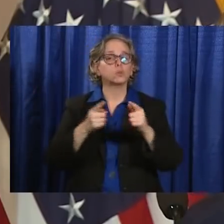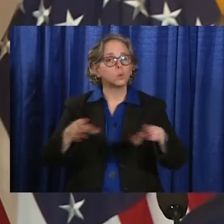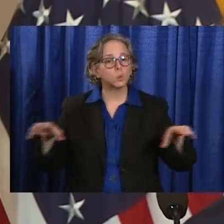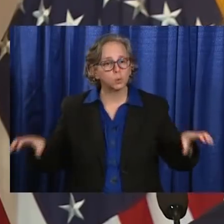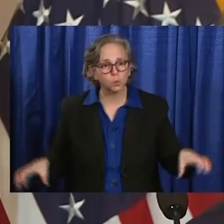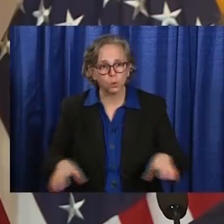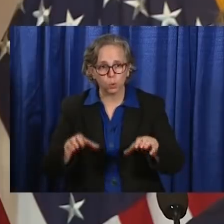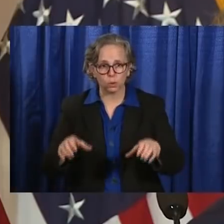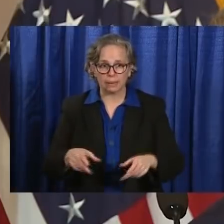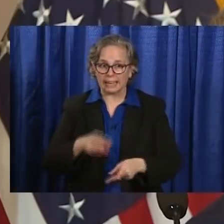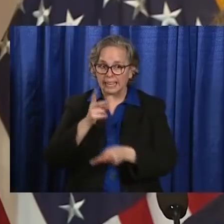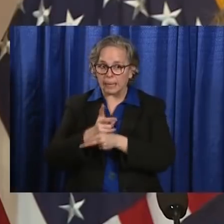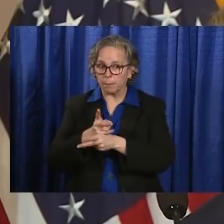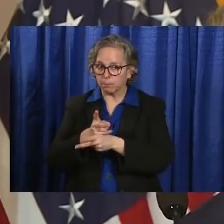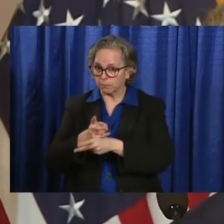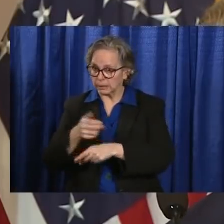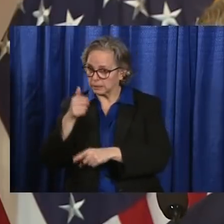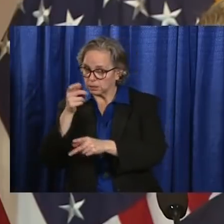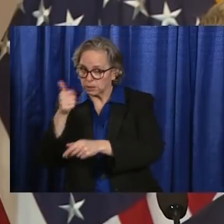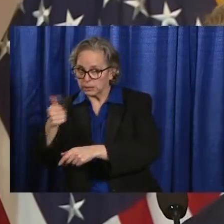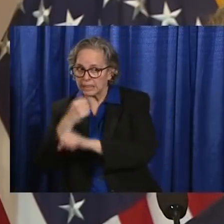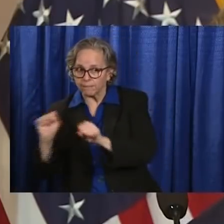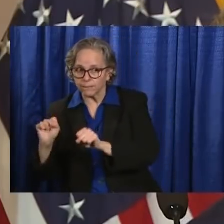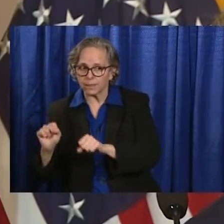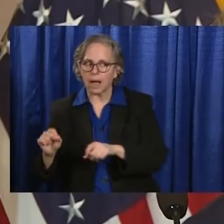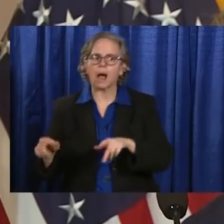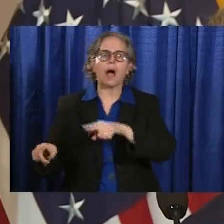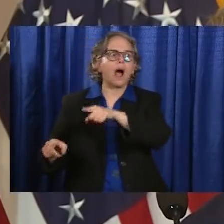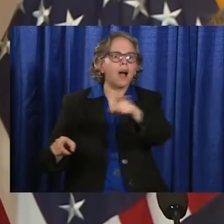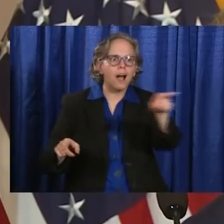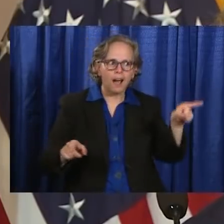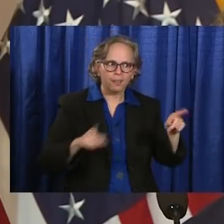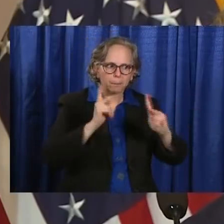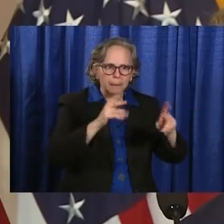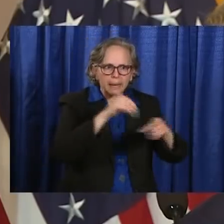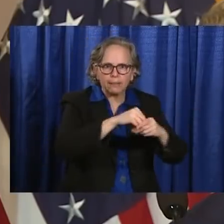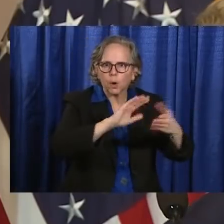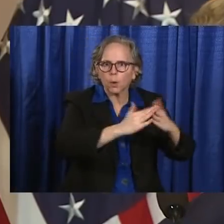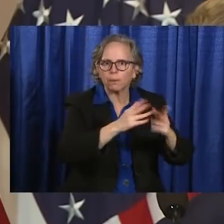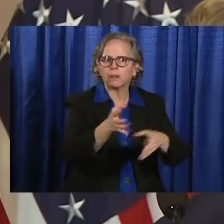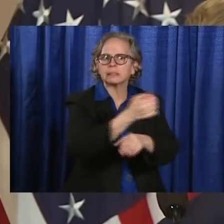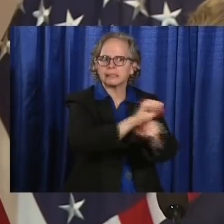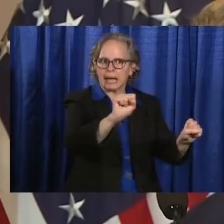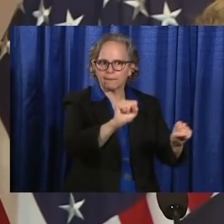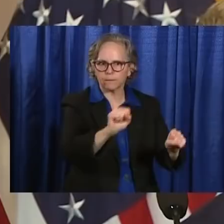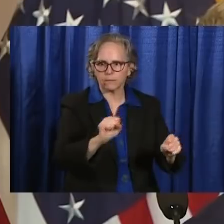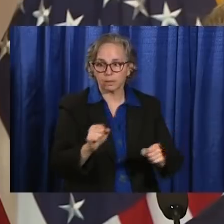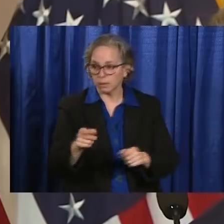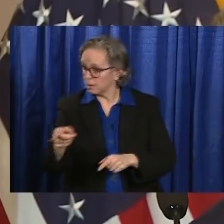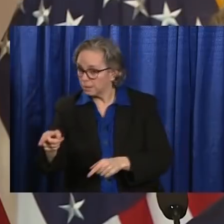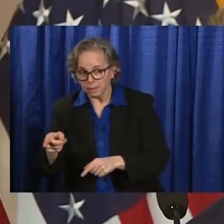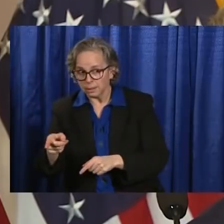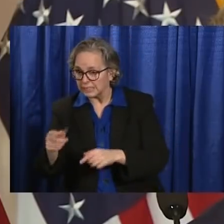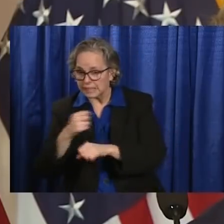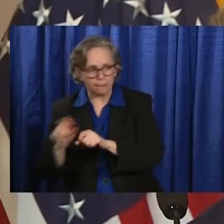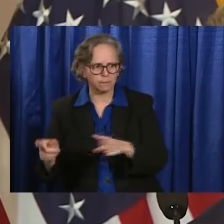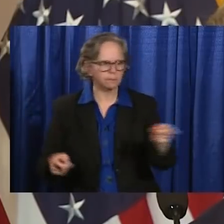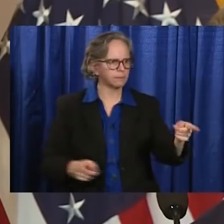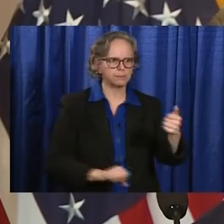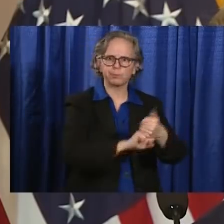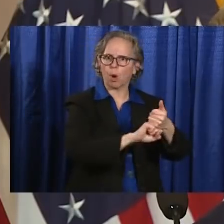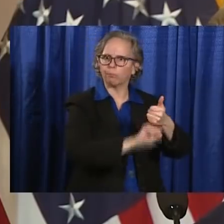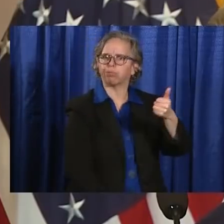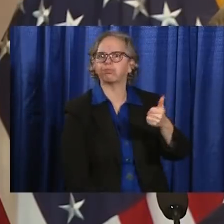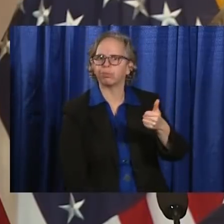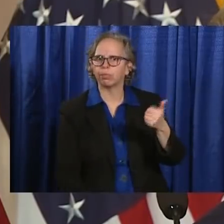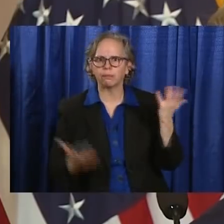those out in the community that otherwise would not have the support that they need. Words are not enough for us to say thank